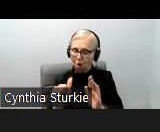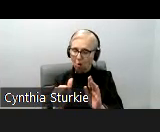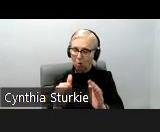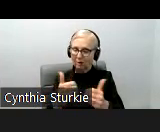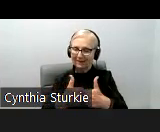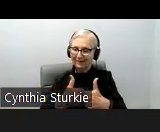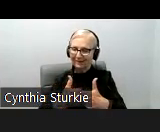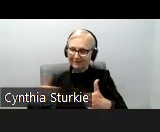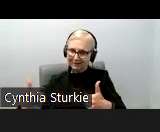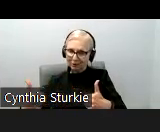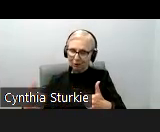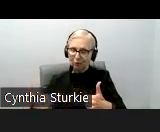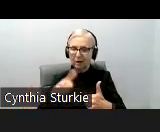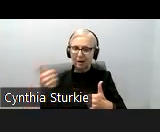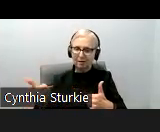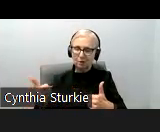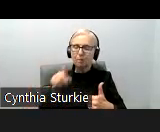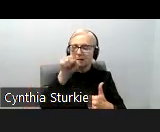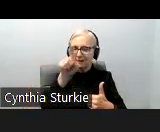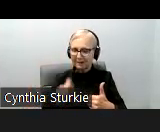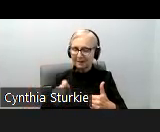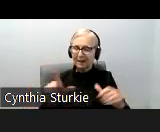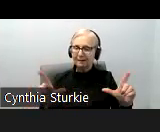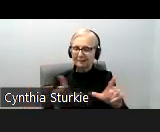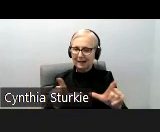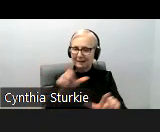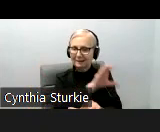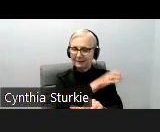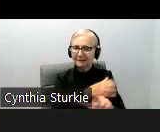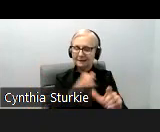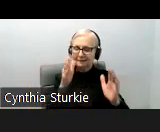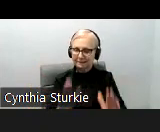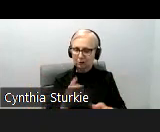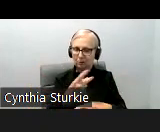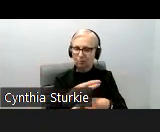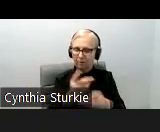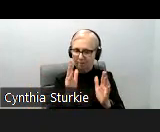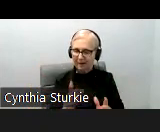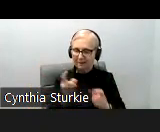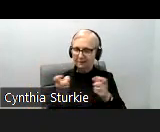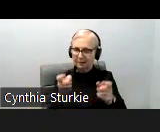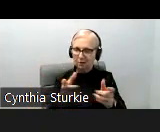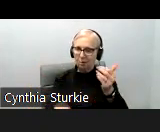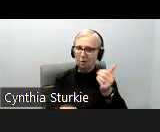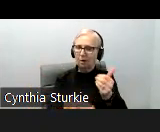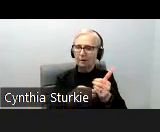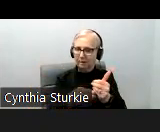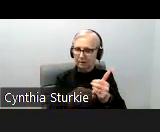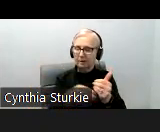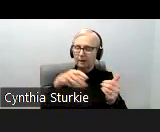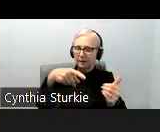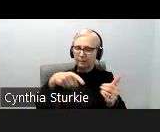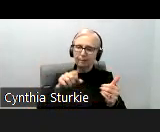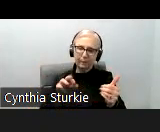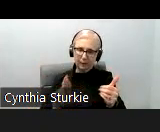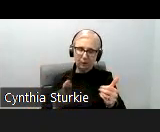does specifically name that a licensed clinician provides that supervision in addition to, or is the sole source of